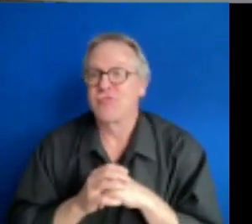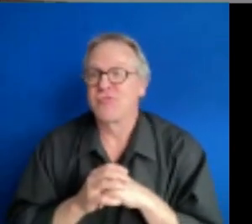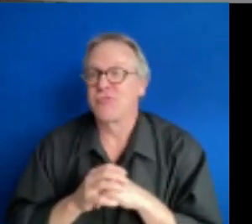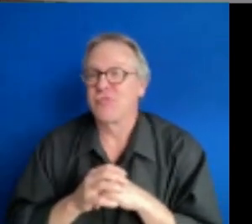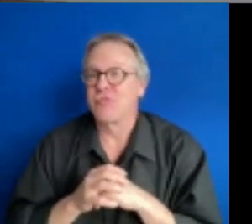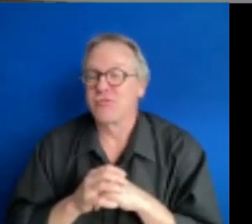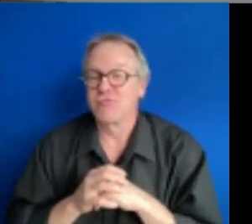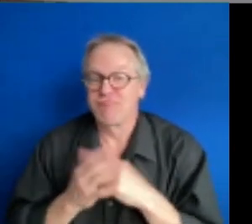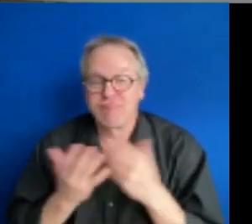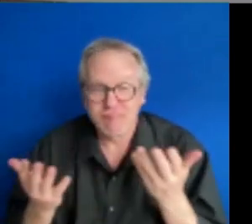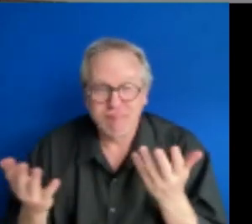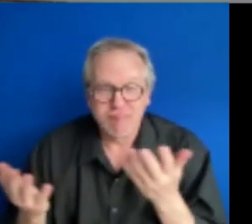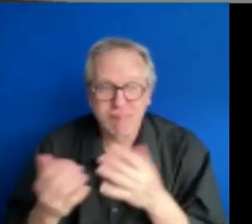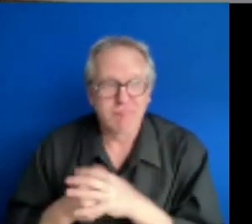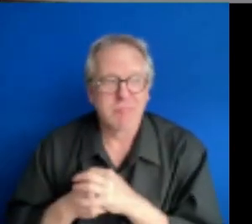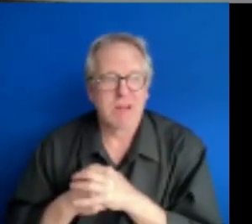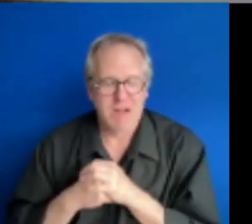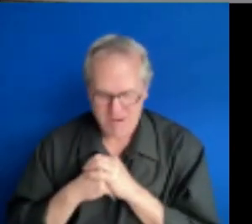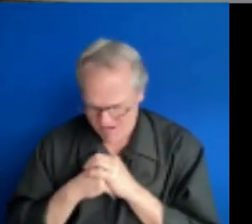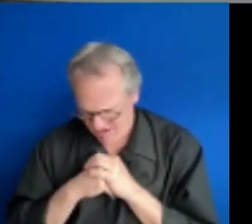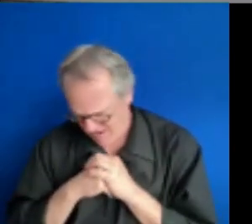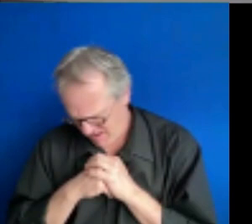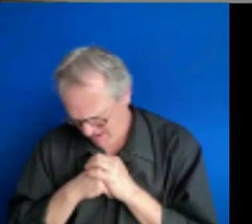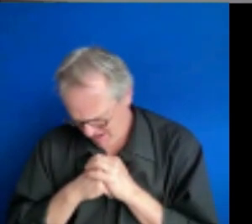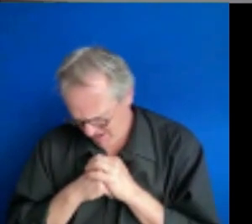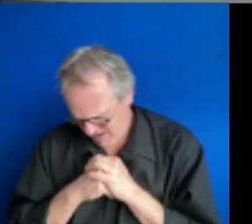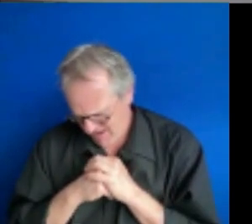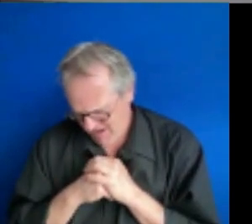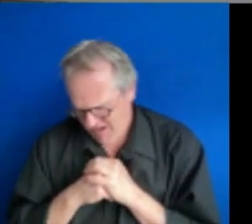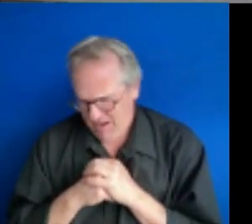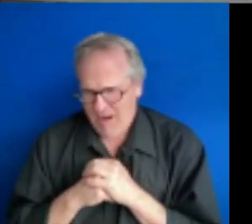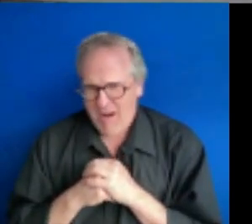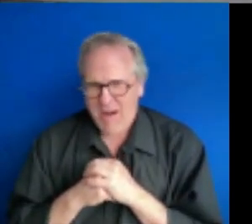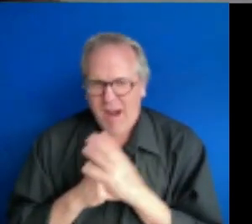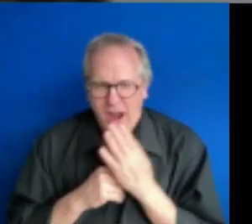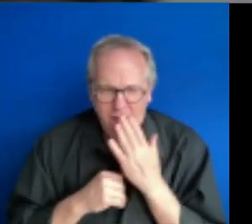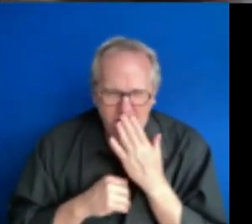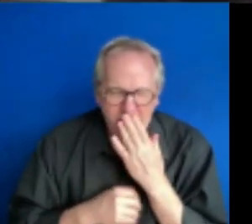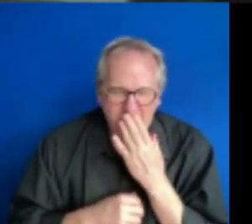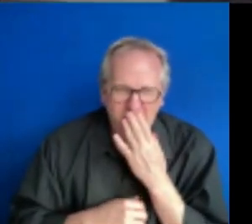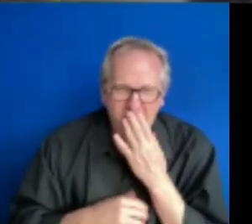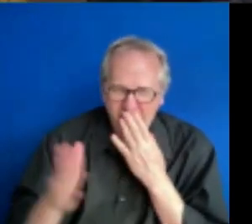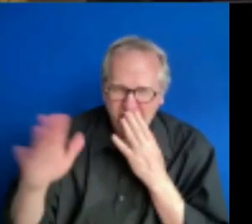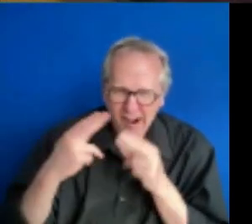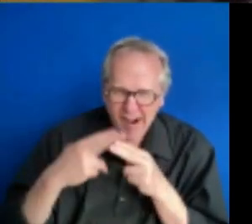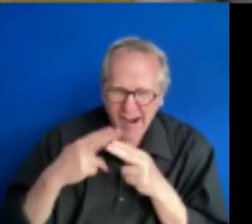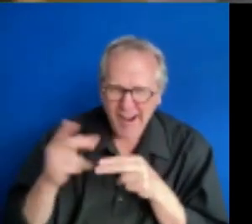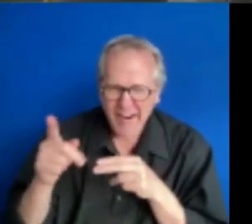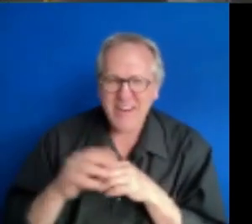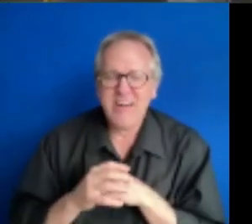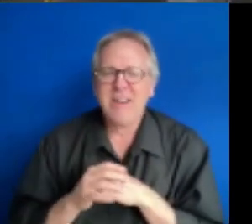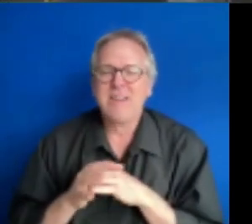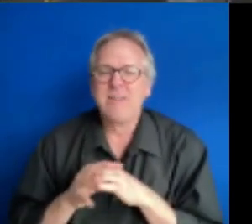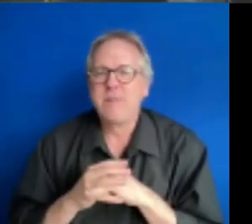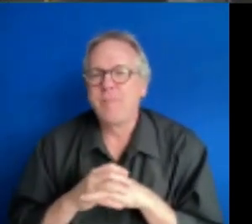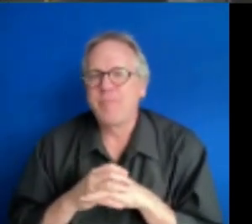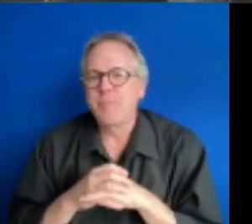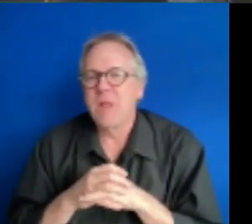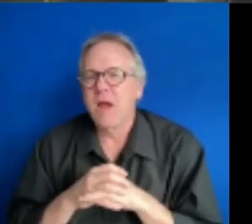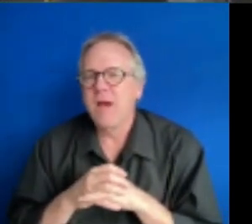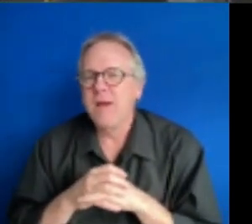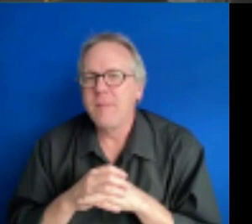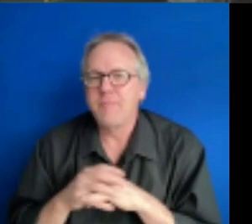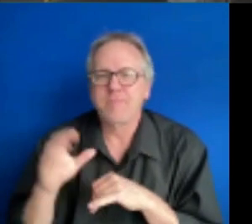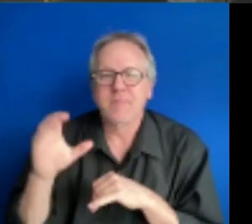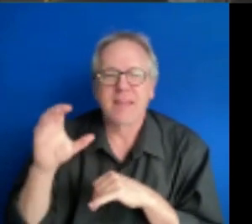want to engage? Here we go. And just say your name. Hi, Amanda. My name is